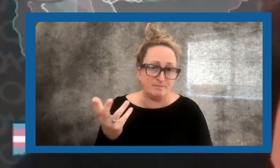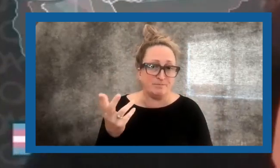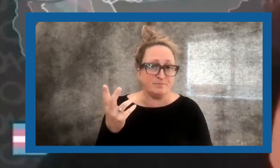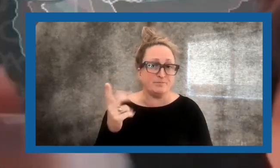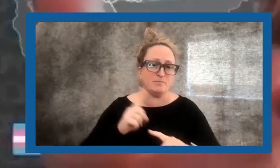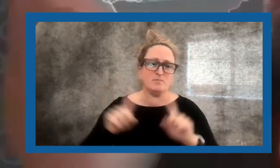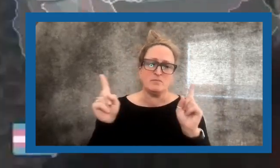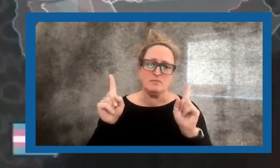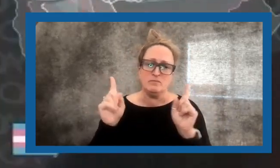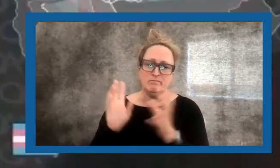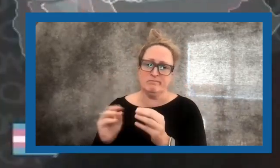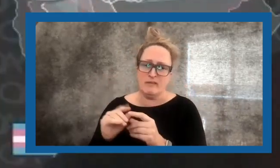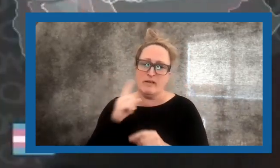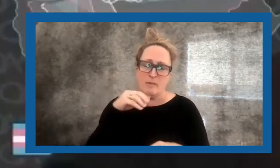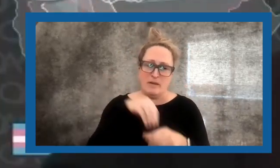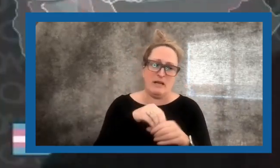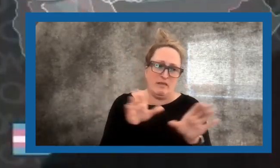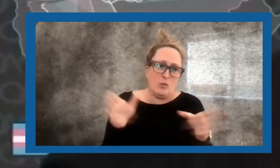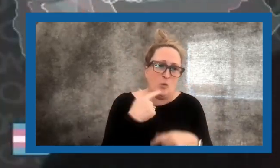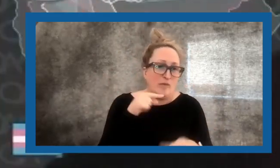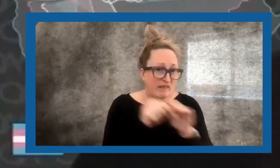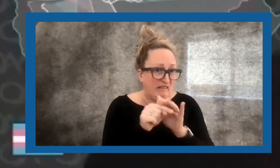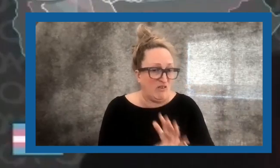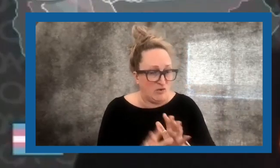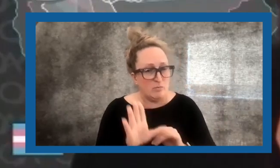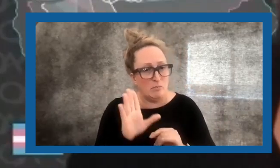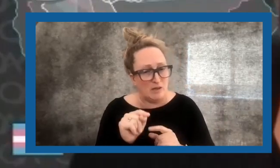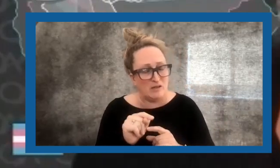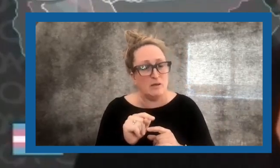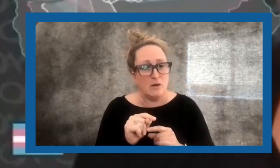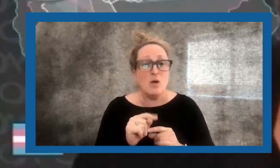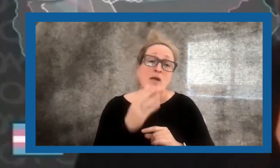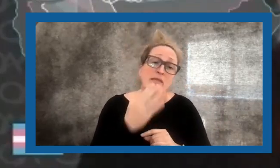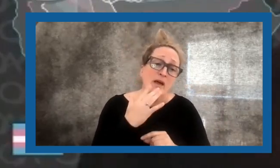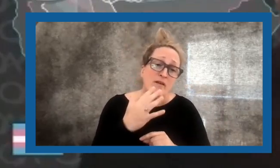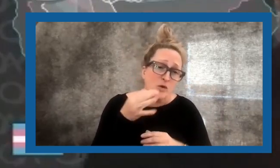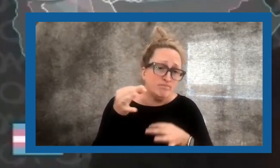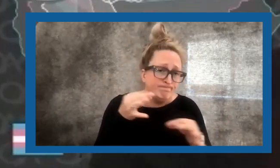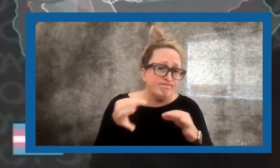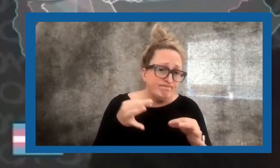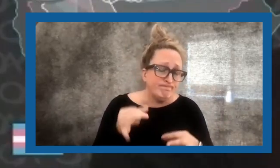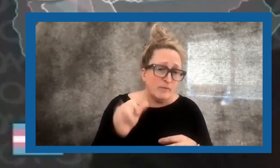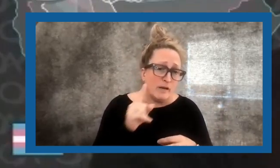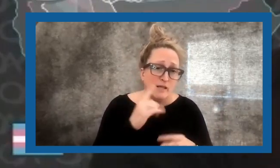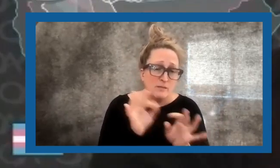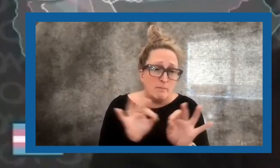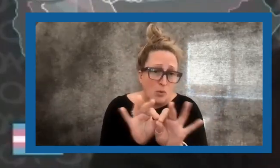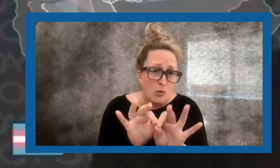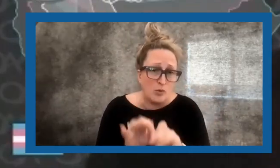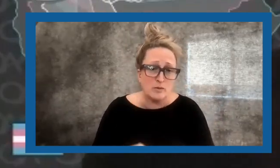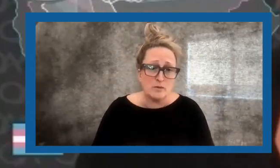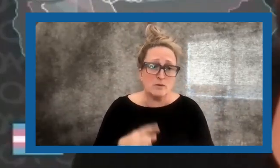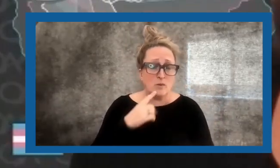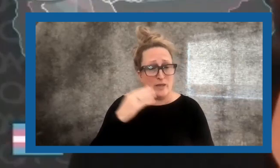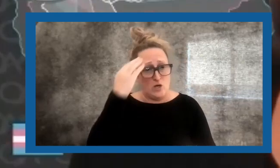different circumstances than being in the room with the killers. But thank you for walking us through that. I think it's really important that